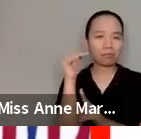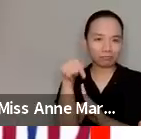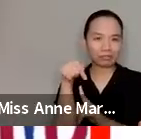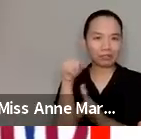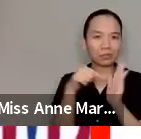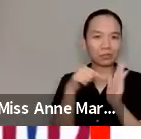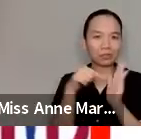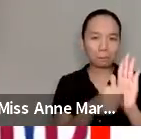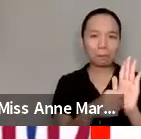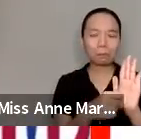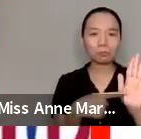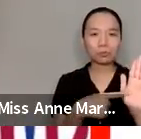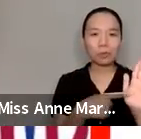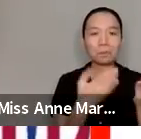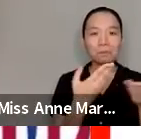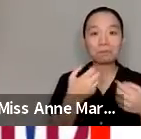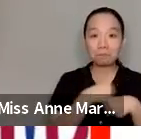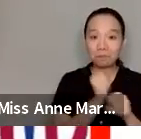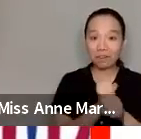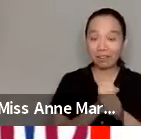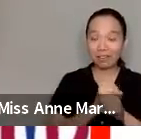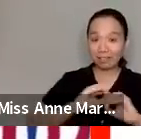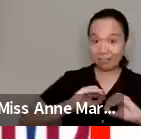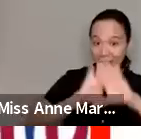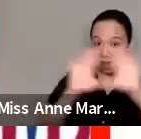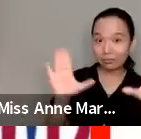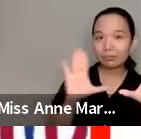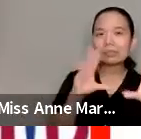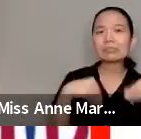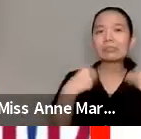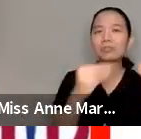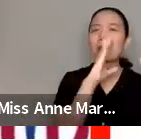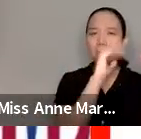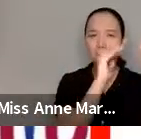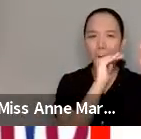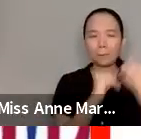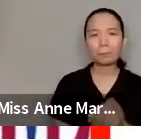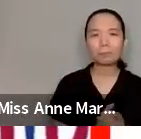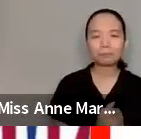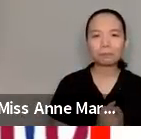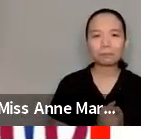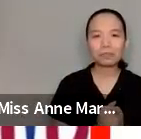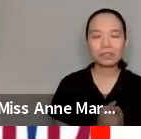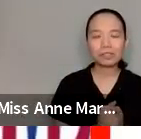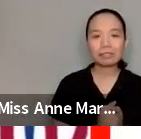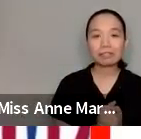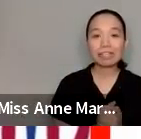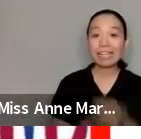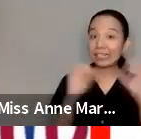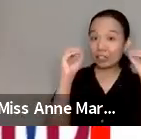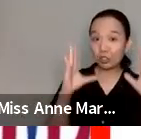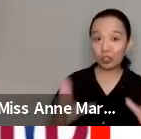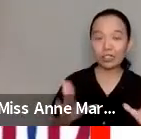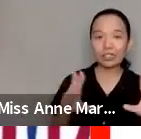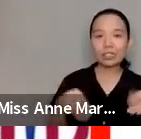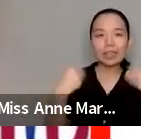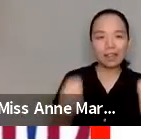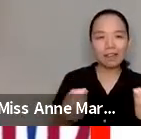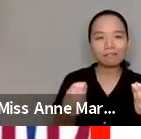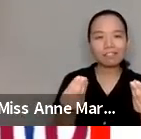society: enlightenment and hope. Teachers are agents of